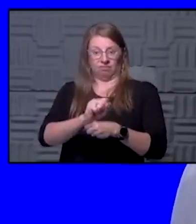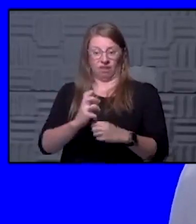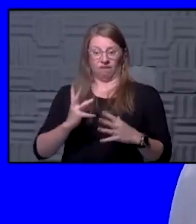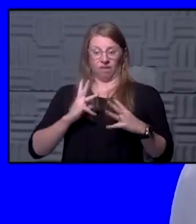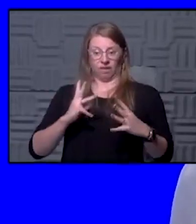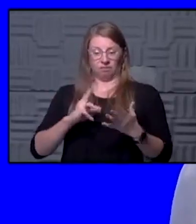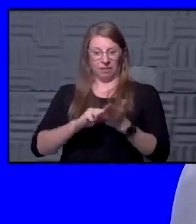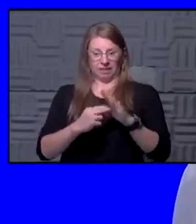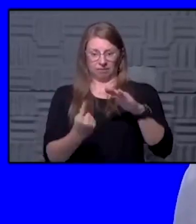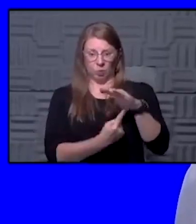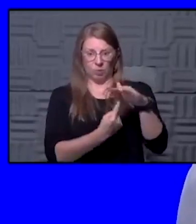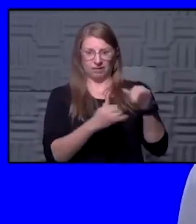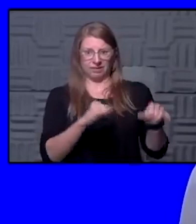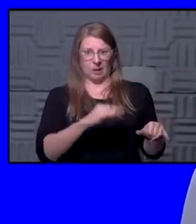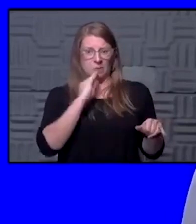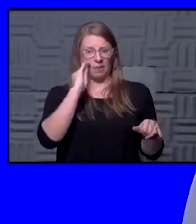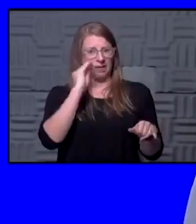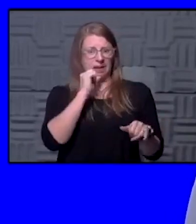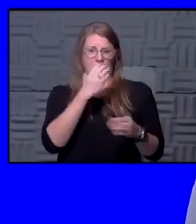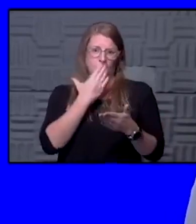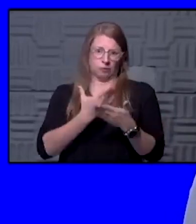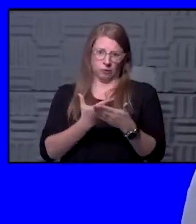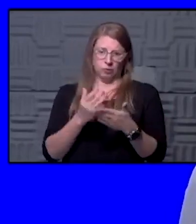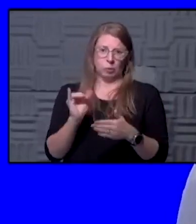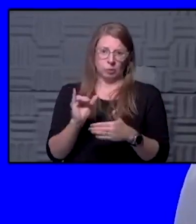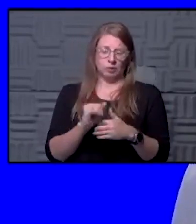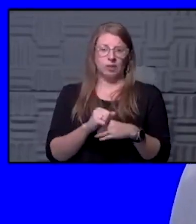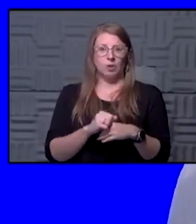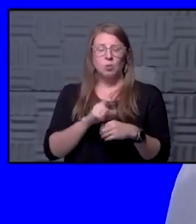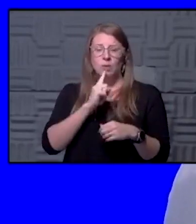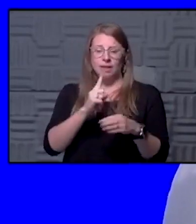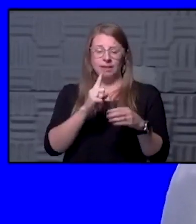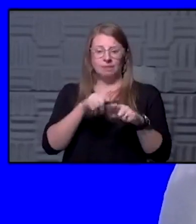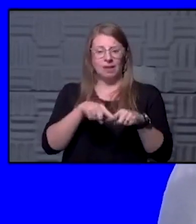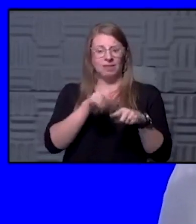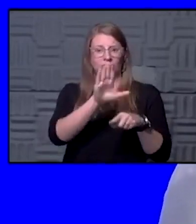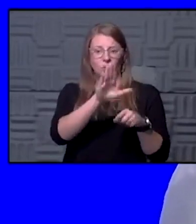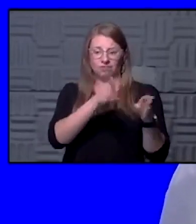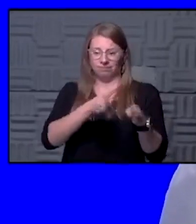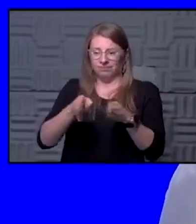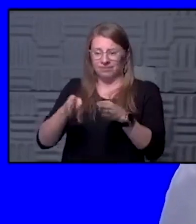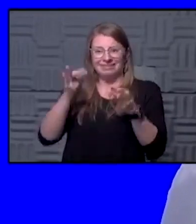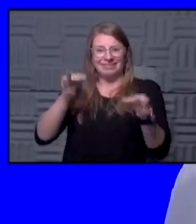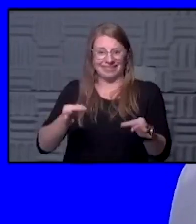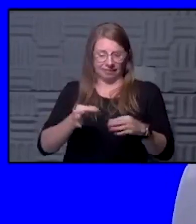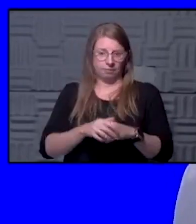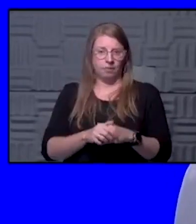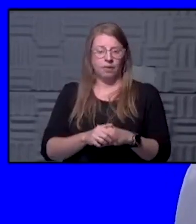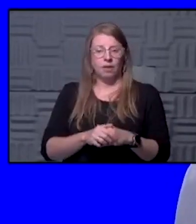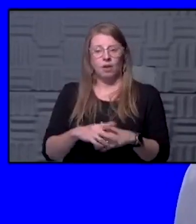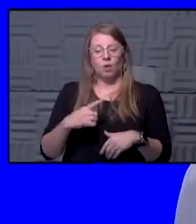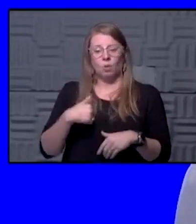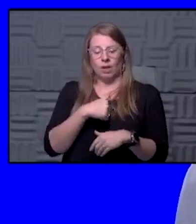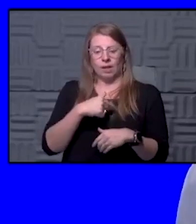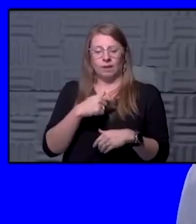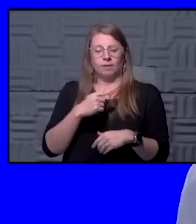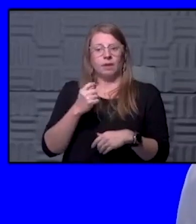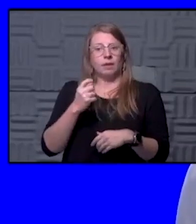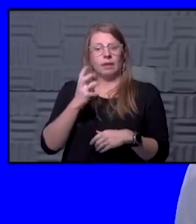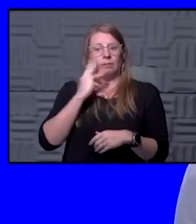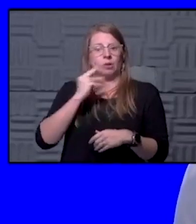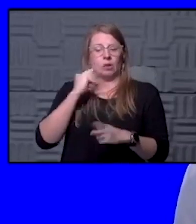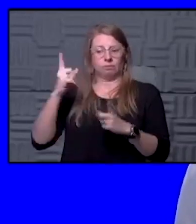is not good either. So it is all about those individual decisions. And I think, from what we've seen,